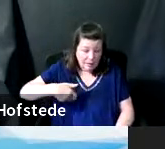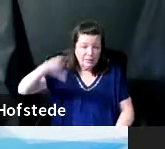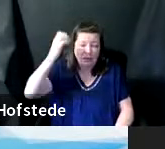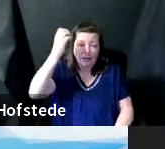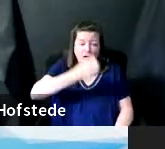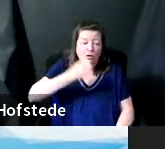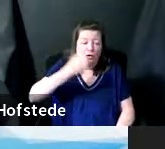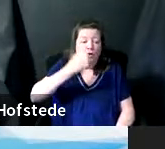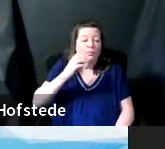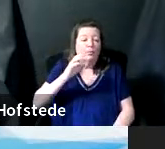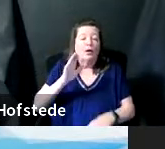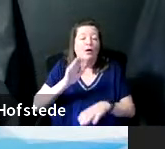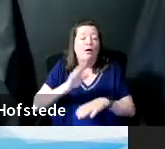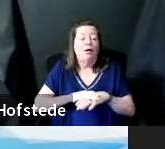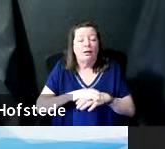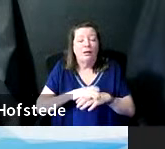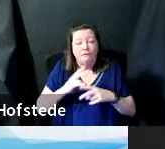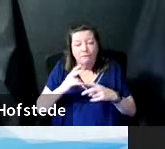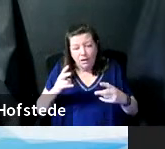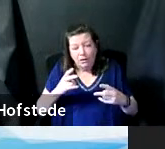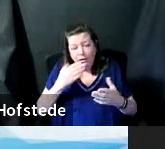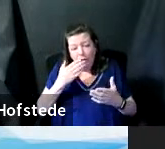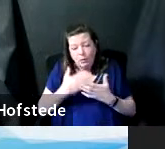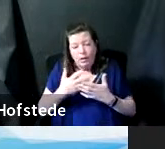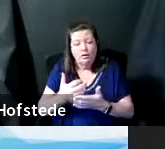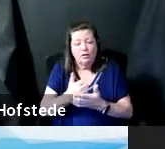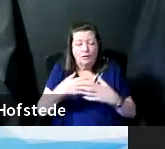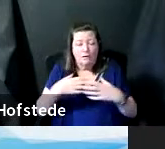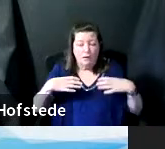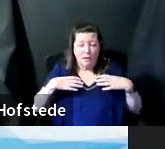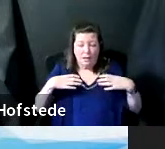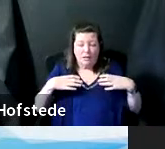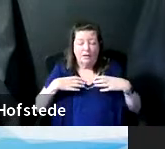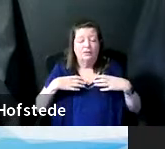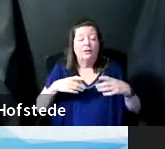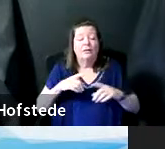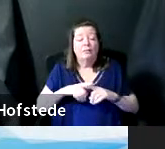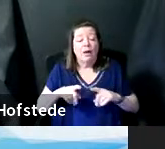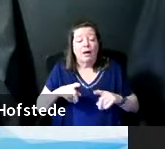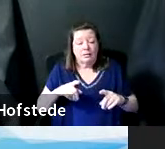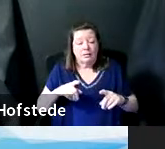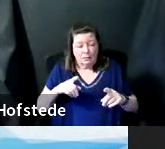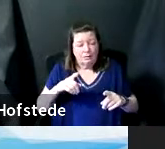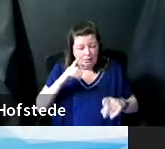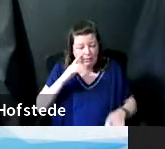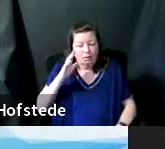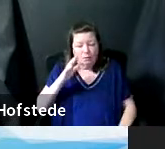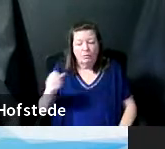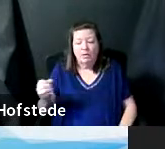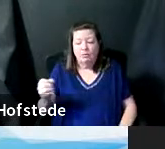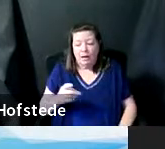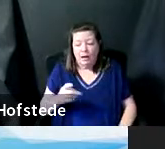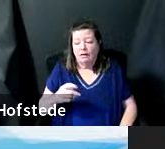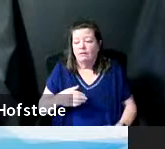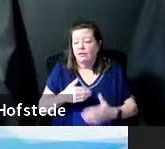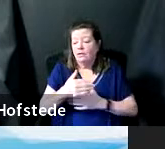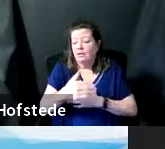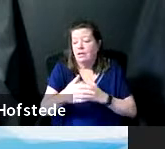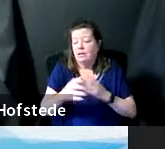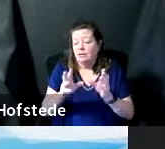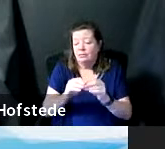on a much-deserved vacation, but I do believe will be back for the next one. So